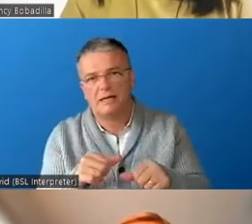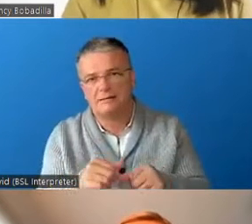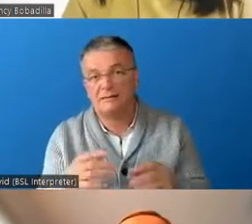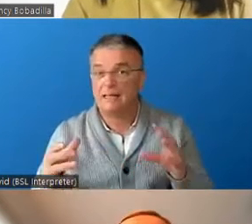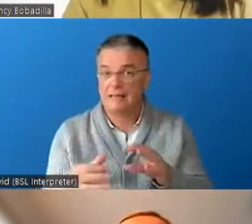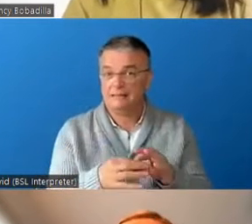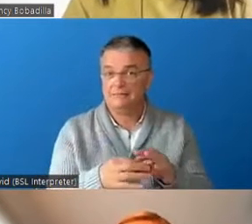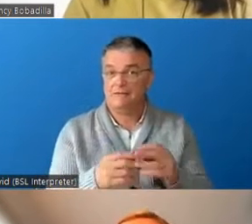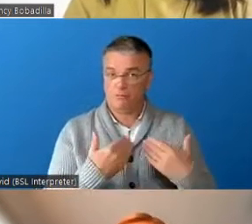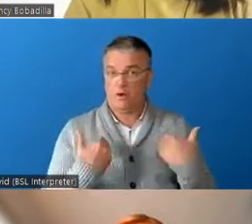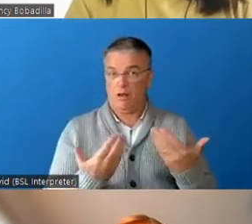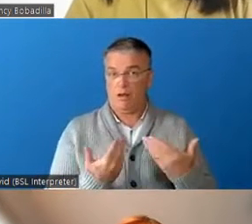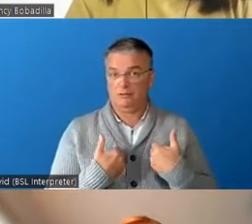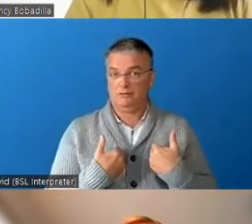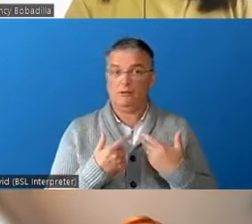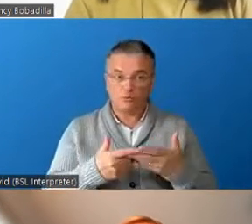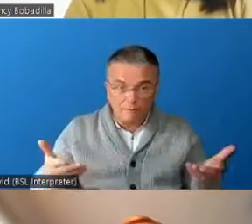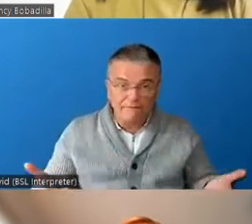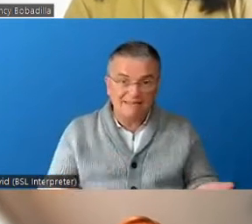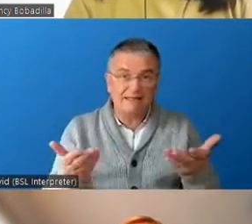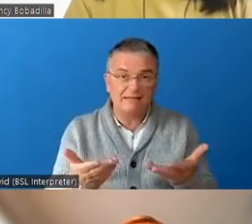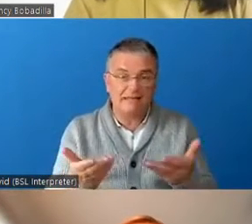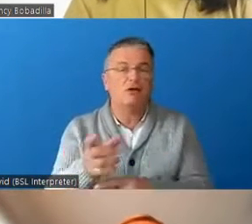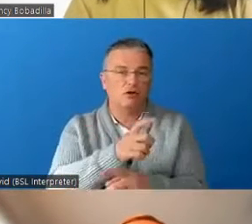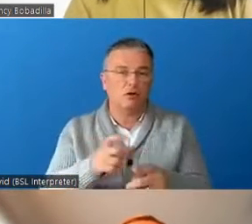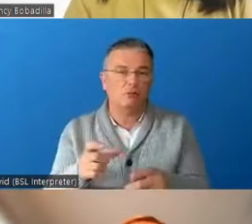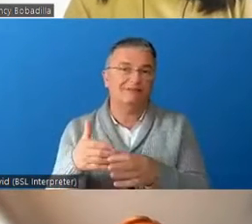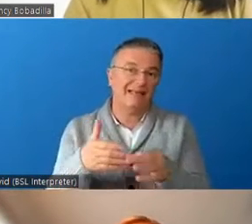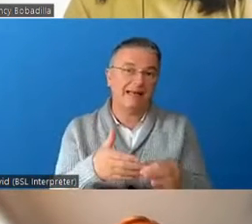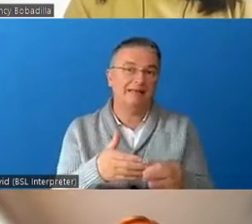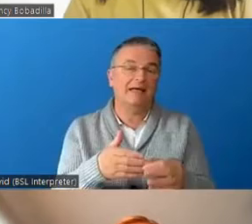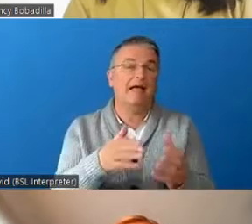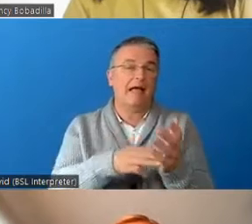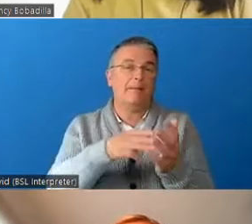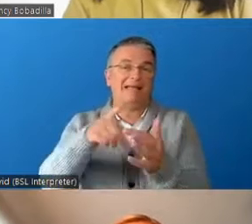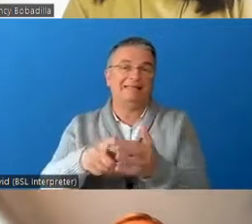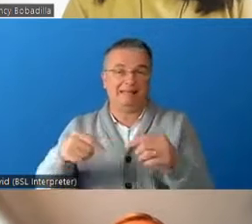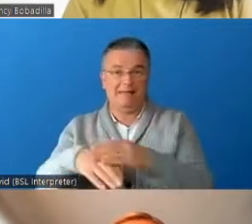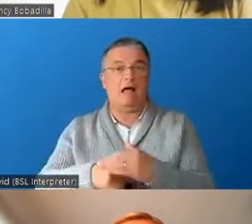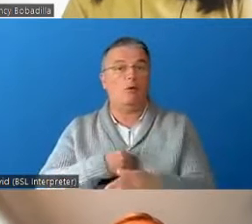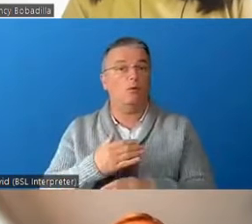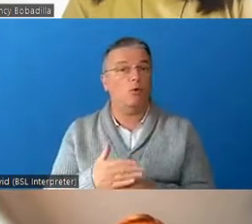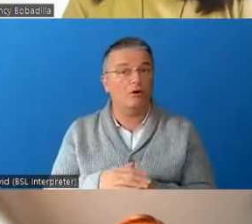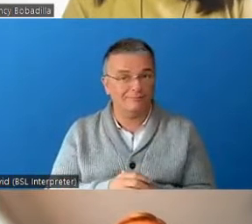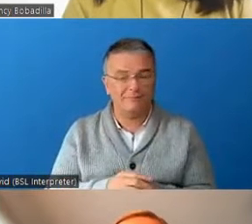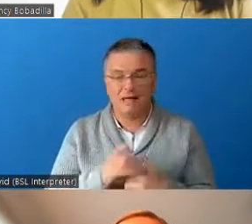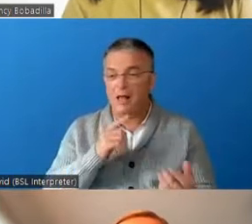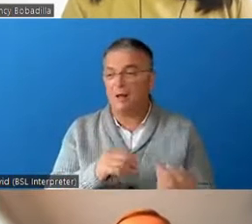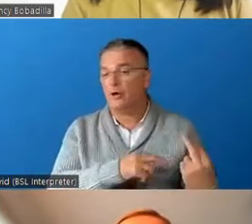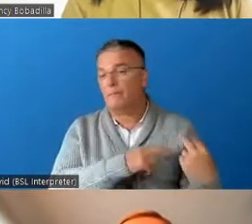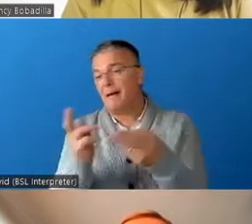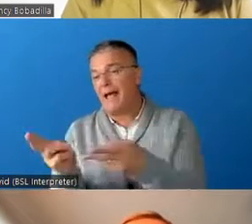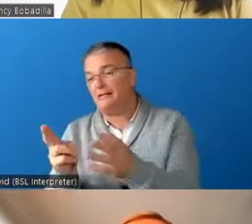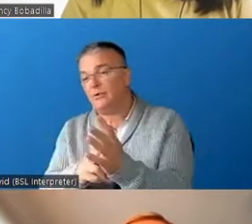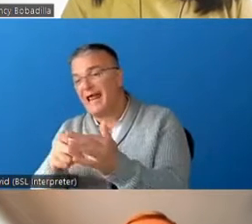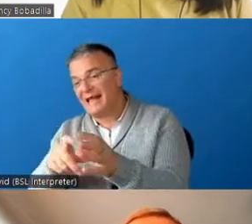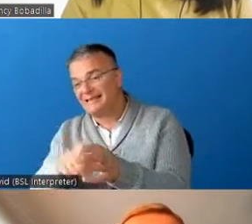for us to facilitate community-led M&E within our work? I'm going to hand it back to you, Nancy.